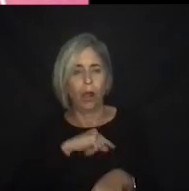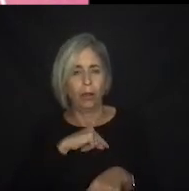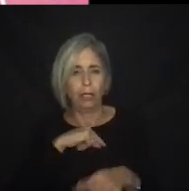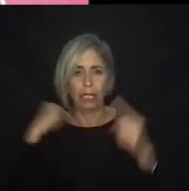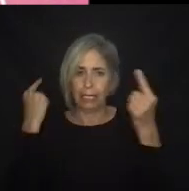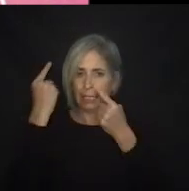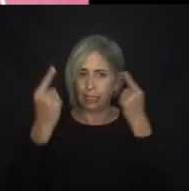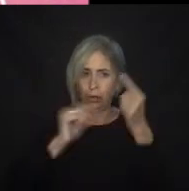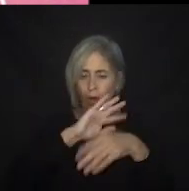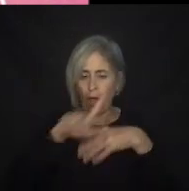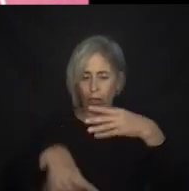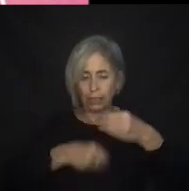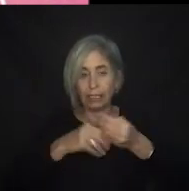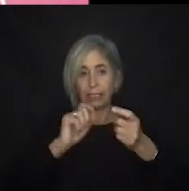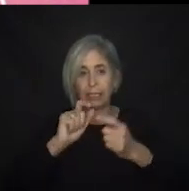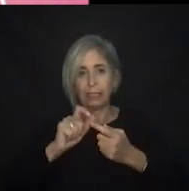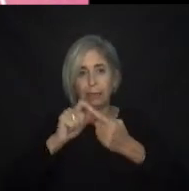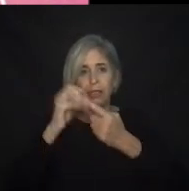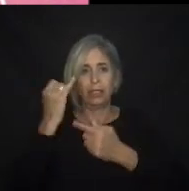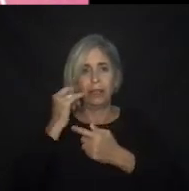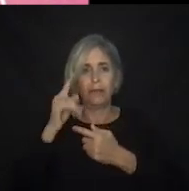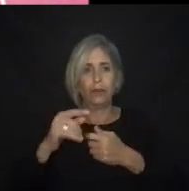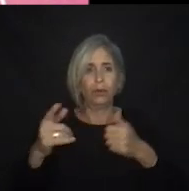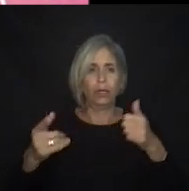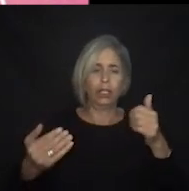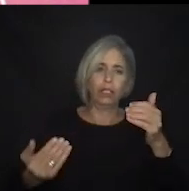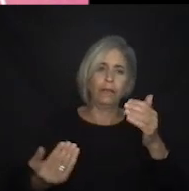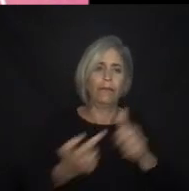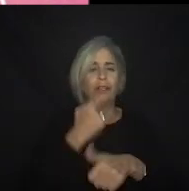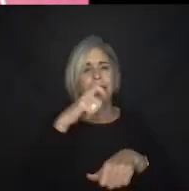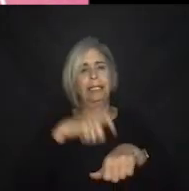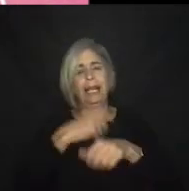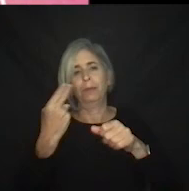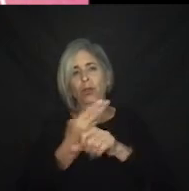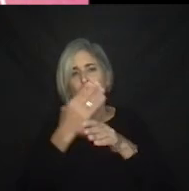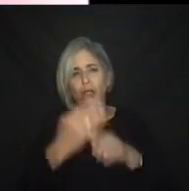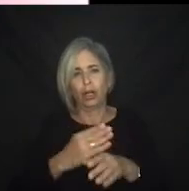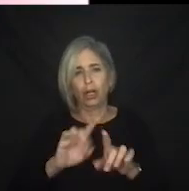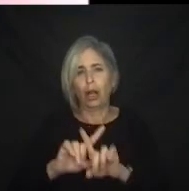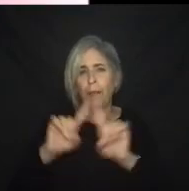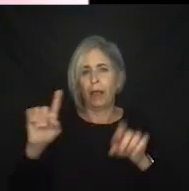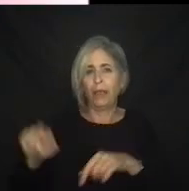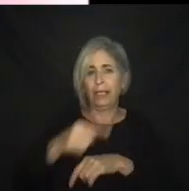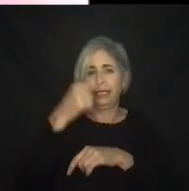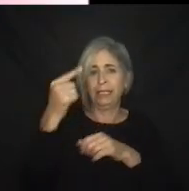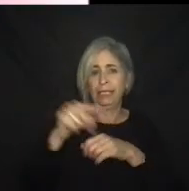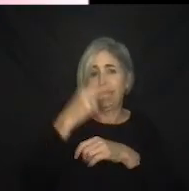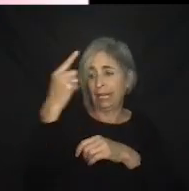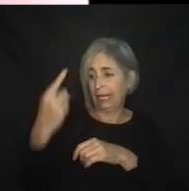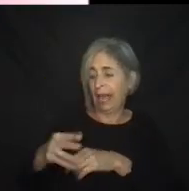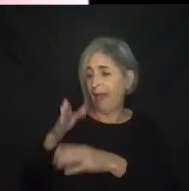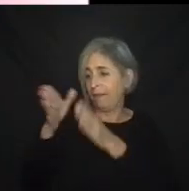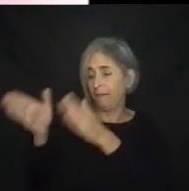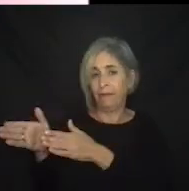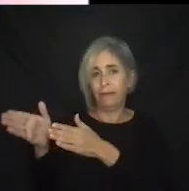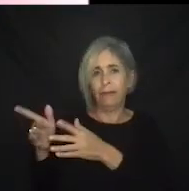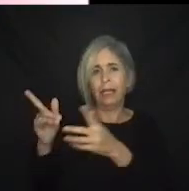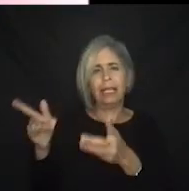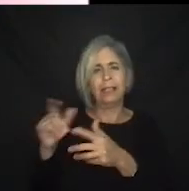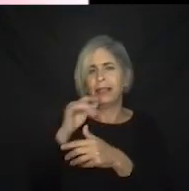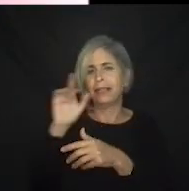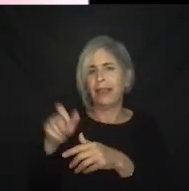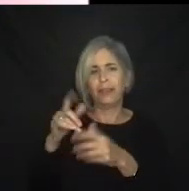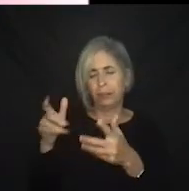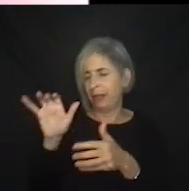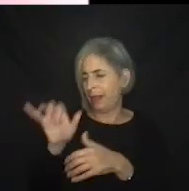feel intimidating, especially if you're a newcomer. However, as we saw in the second half with the demo and code walkthrough, it doesn't